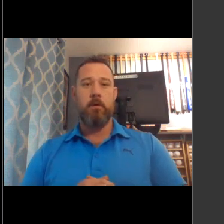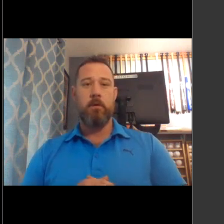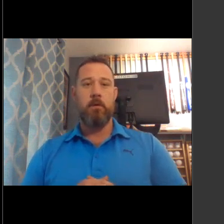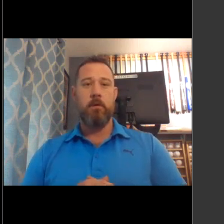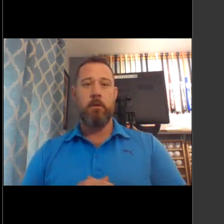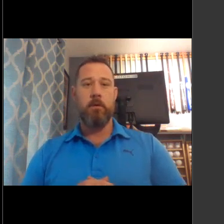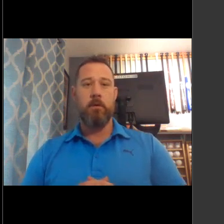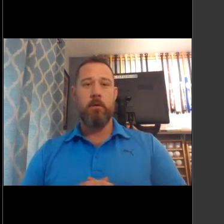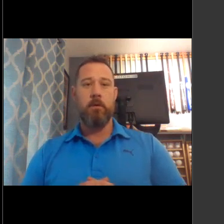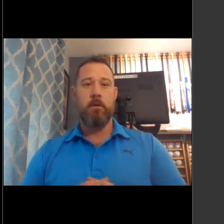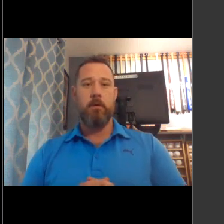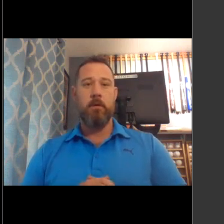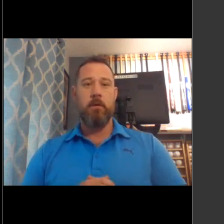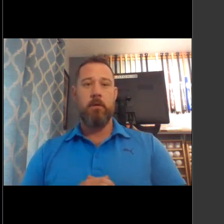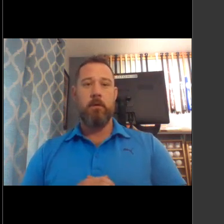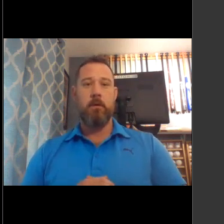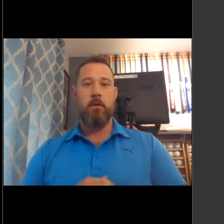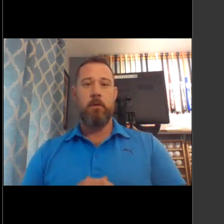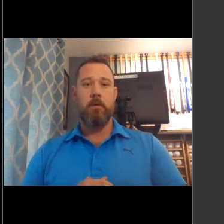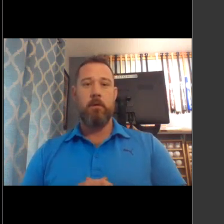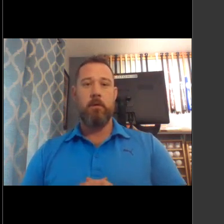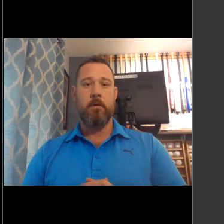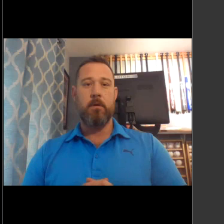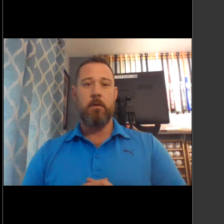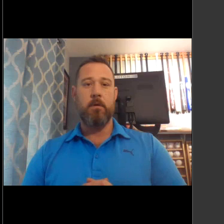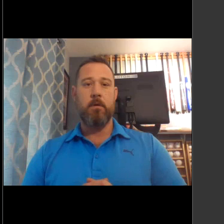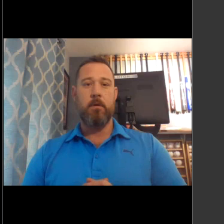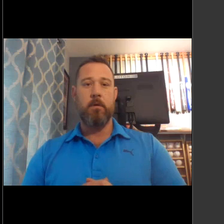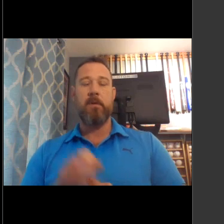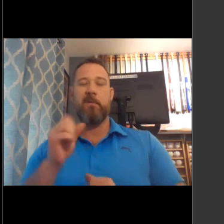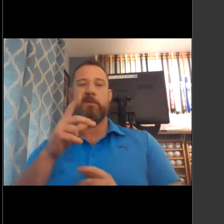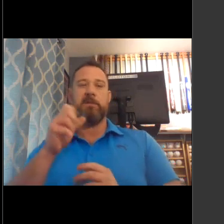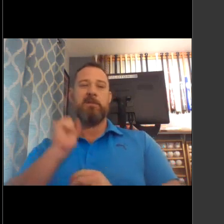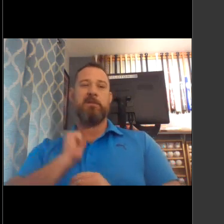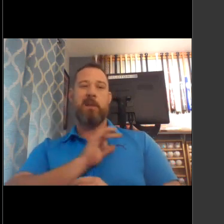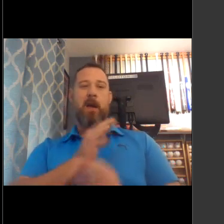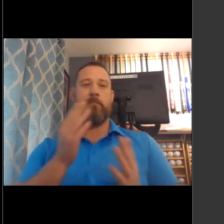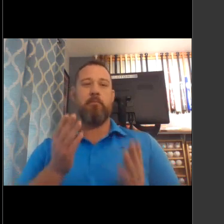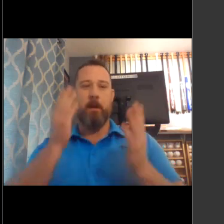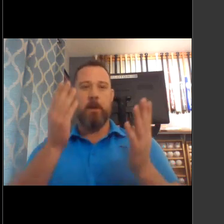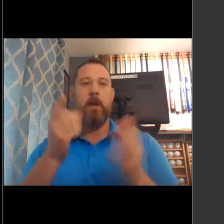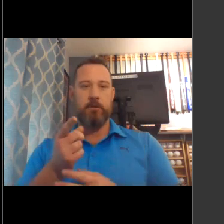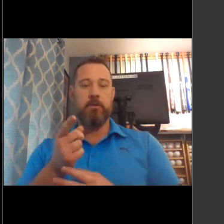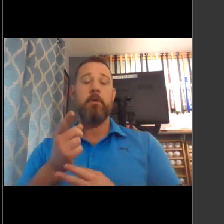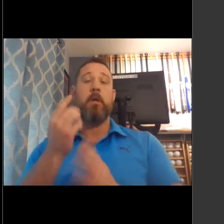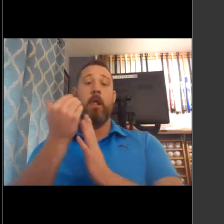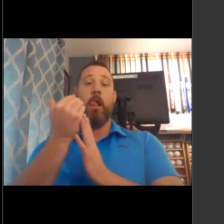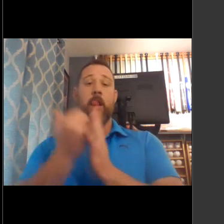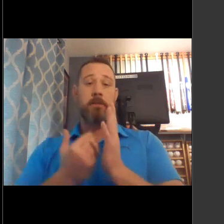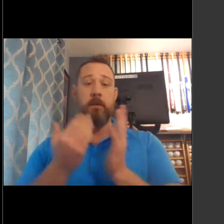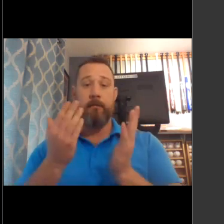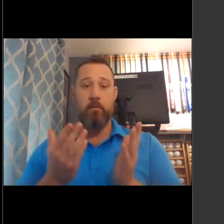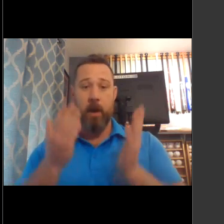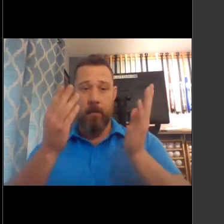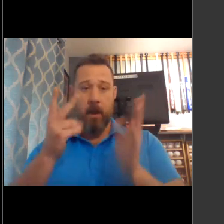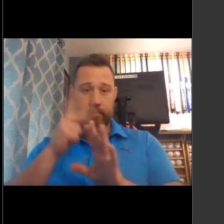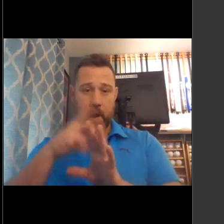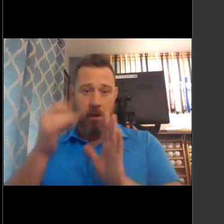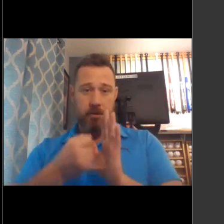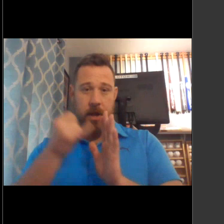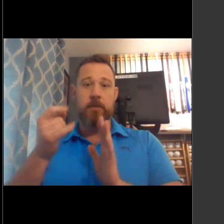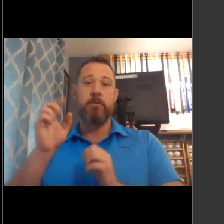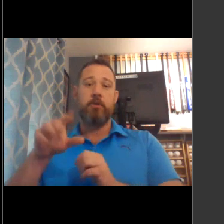Oh, there it is. Okay, and go over the staff recommendations. The actual list of recommended projects you can find